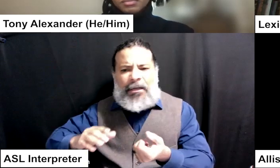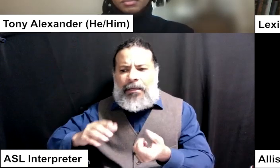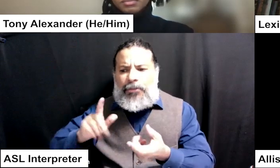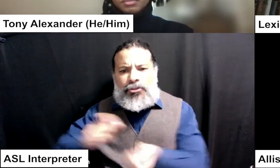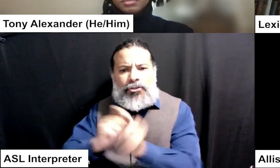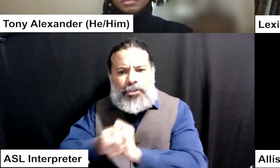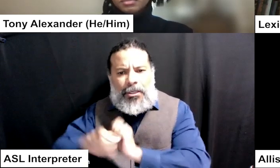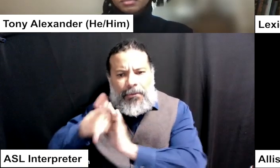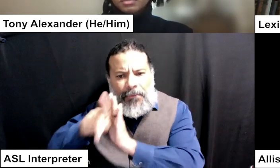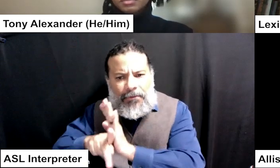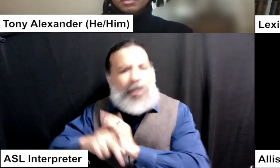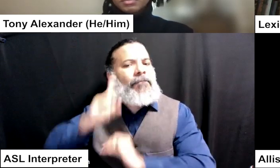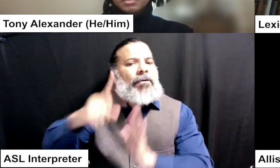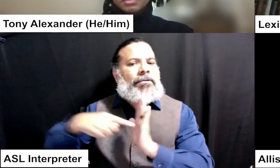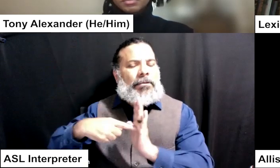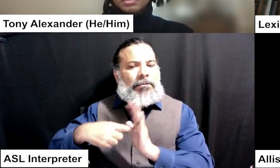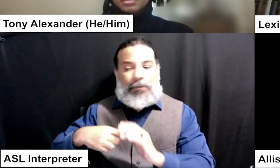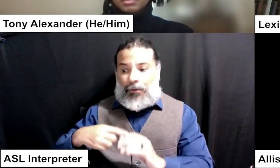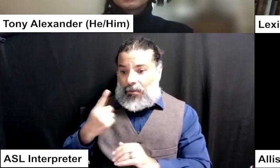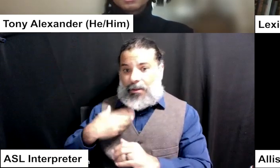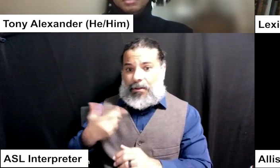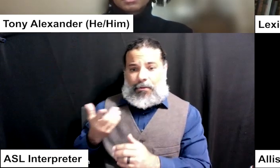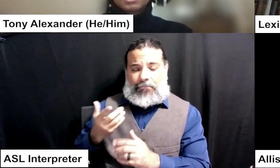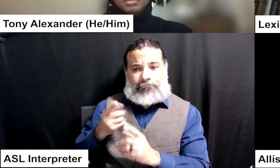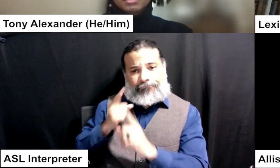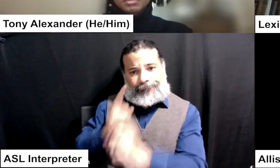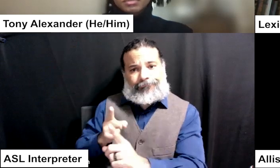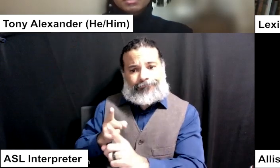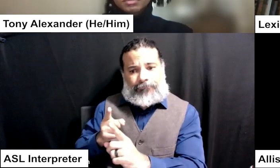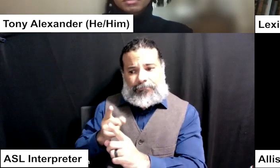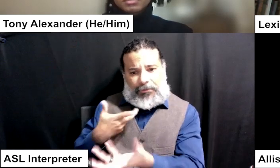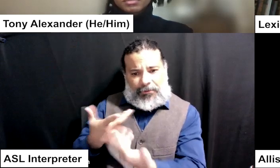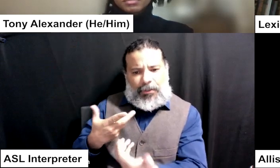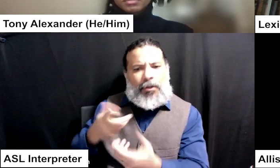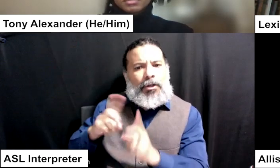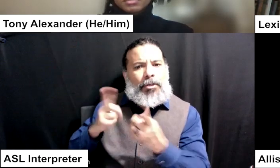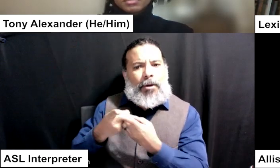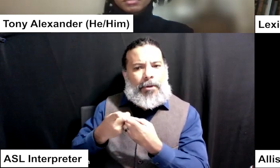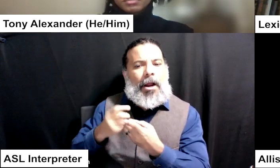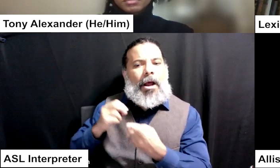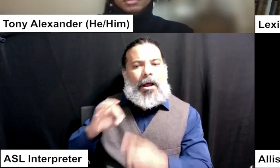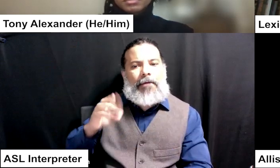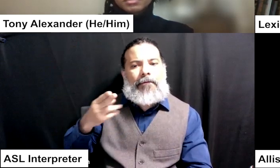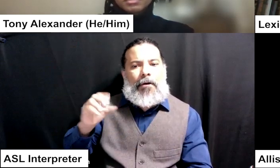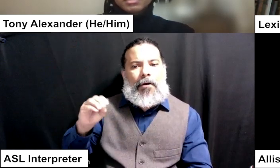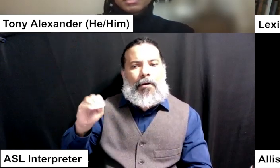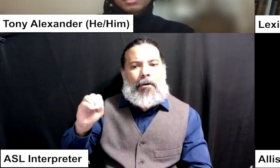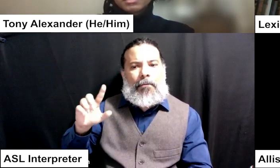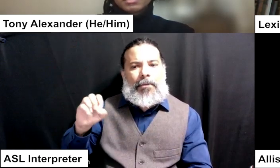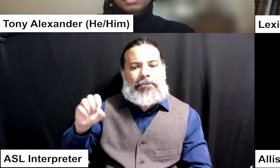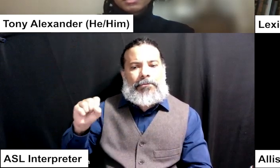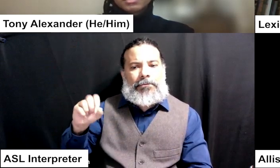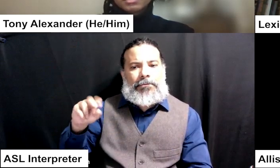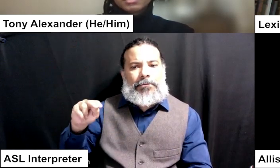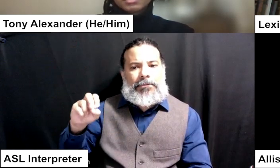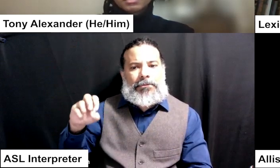changes. One of the things that we advocated directly with the Department of Homelessness was